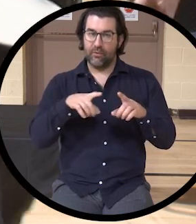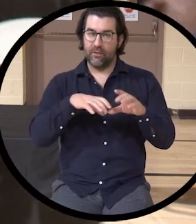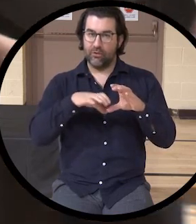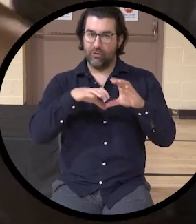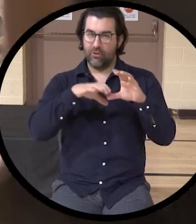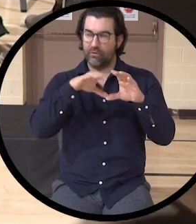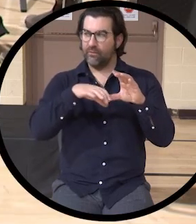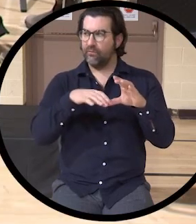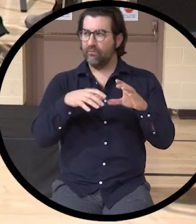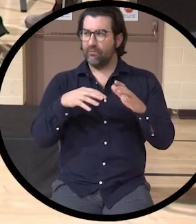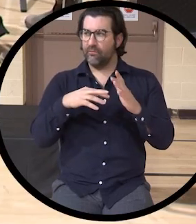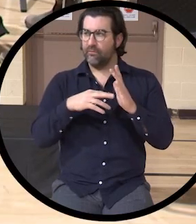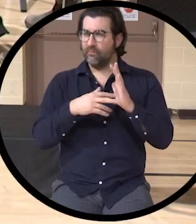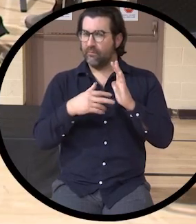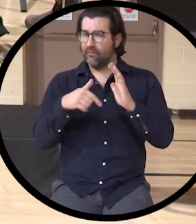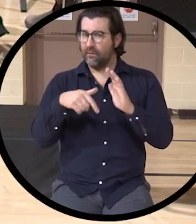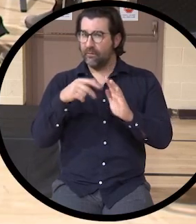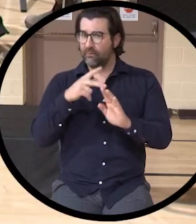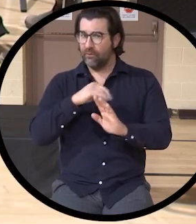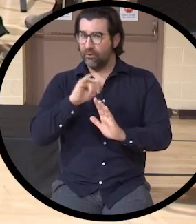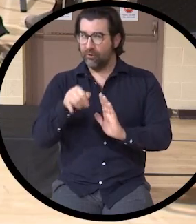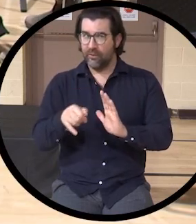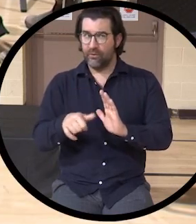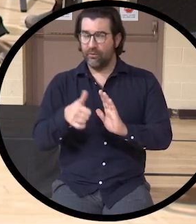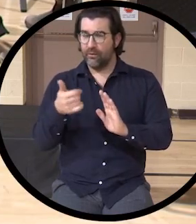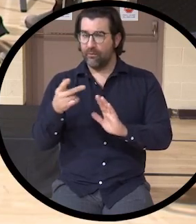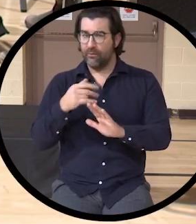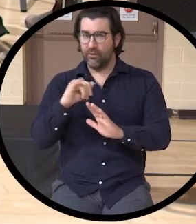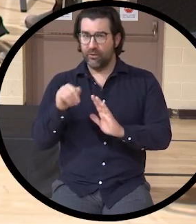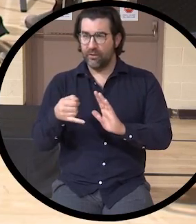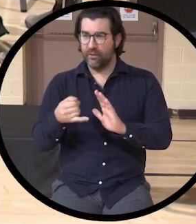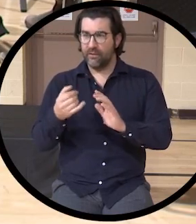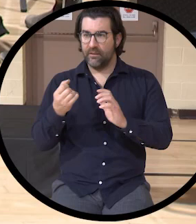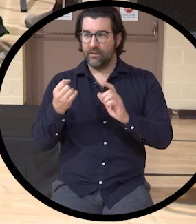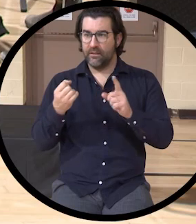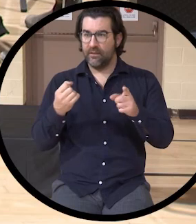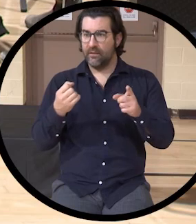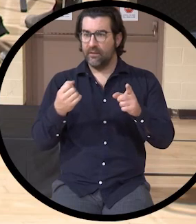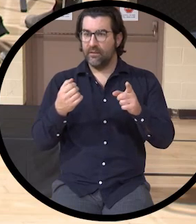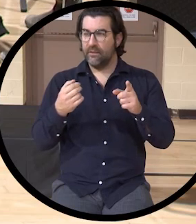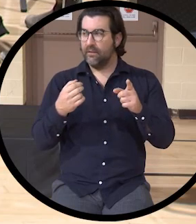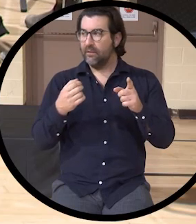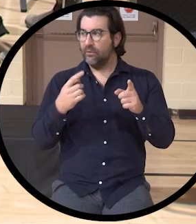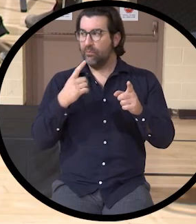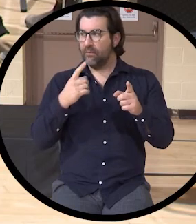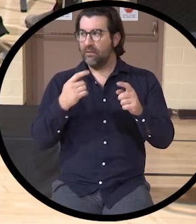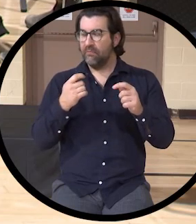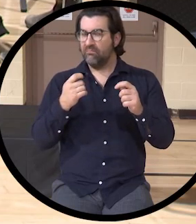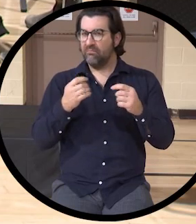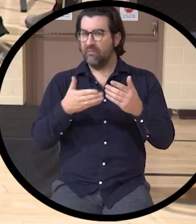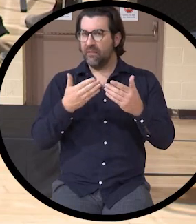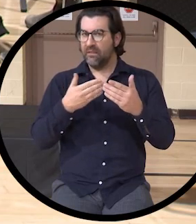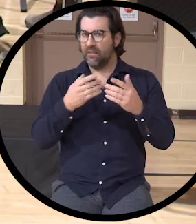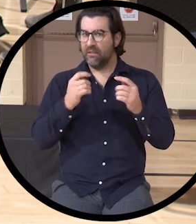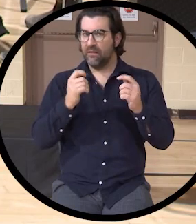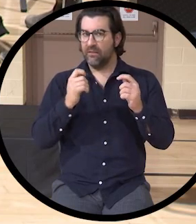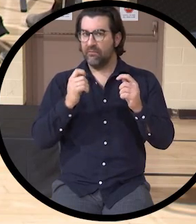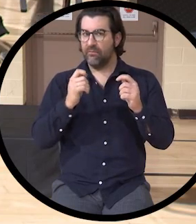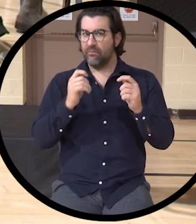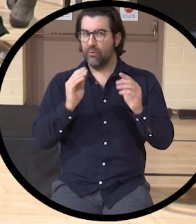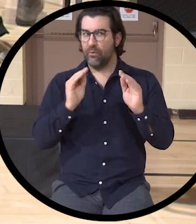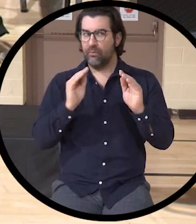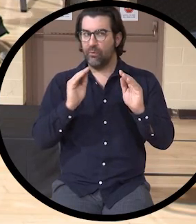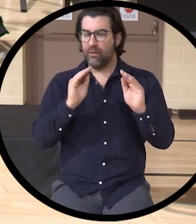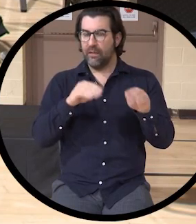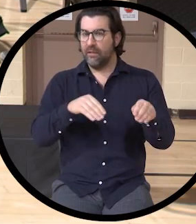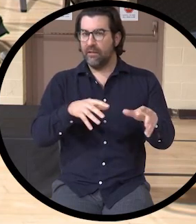Yeah, I'm wondering if you mean this project or other projects. A lot of these, because they're quick build, are pretty easy construction, which is great. We can be in and out of there